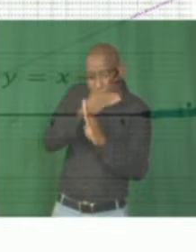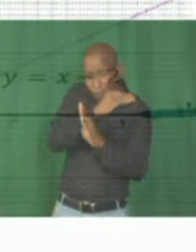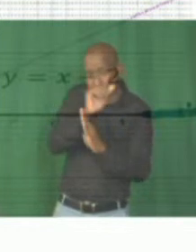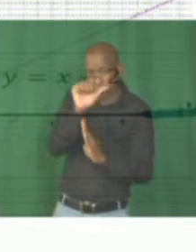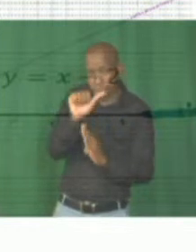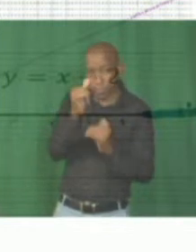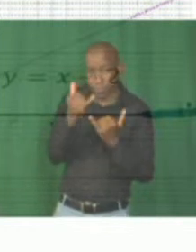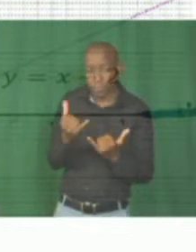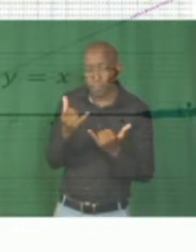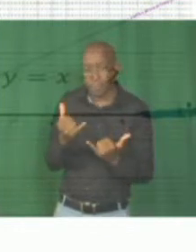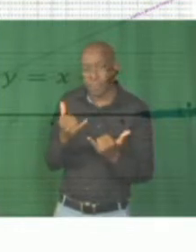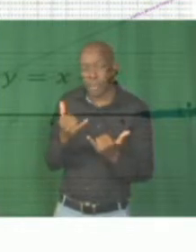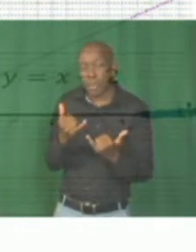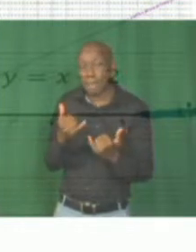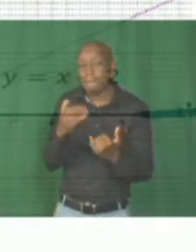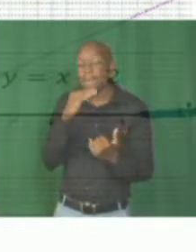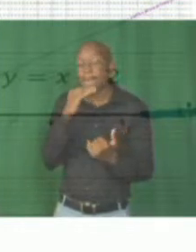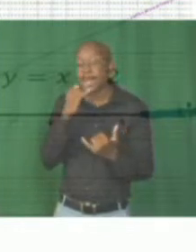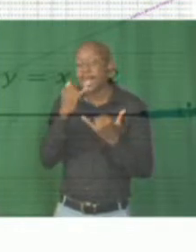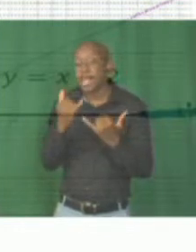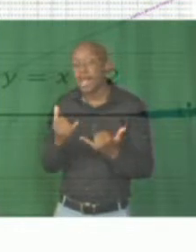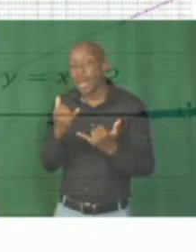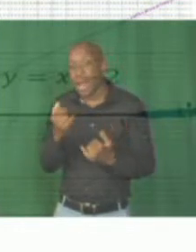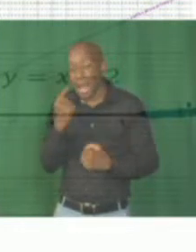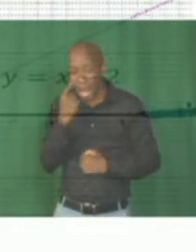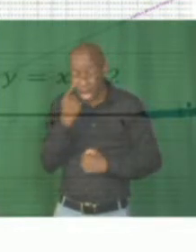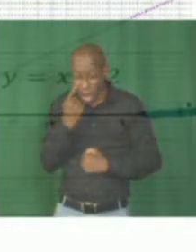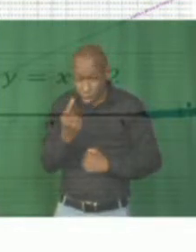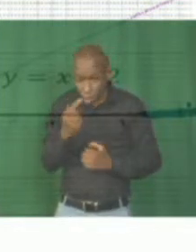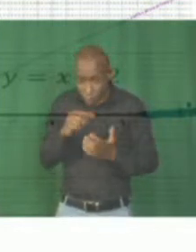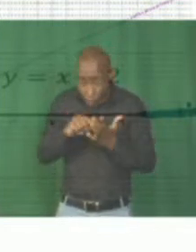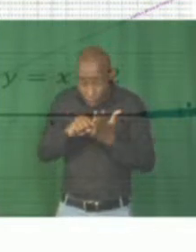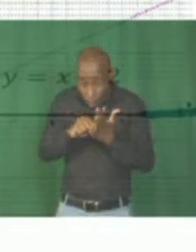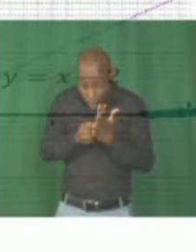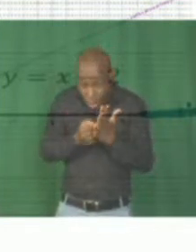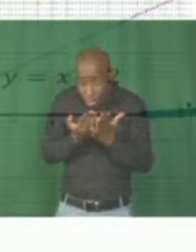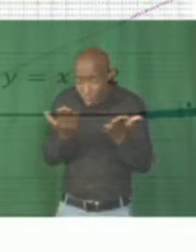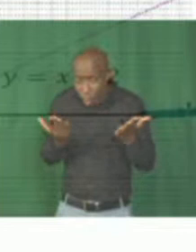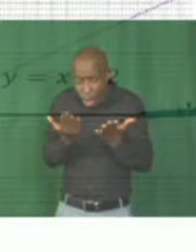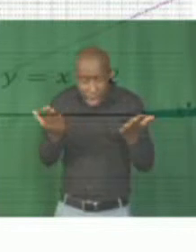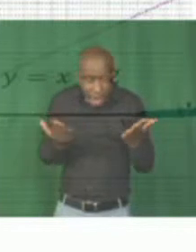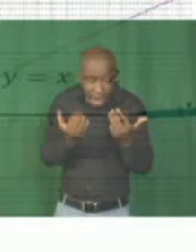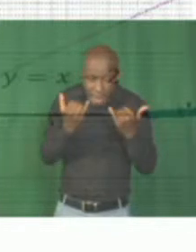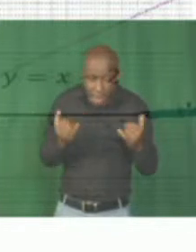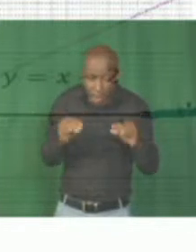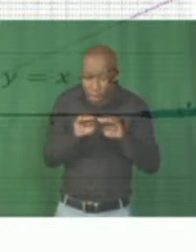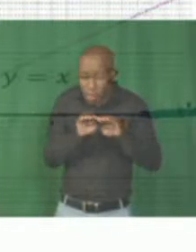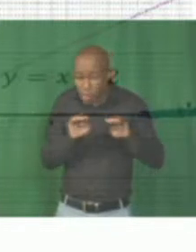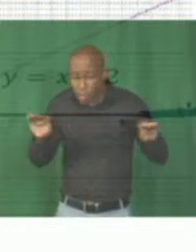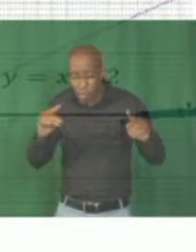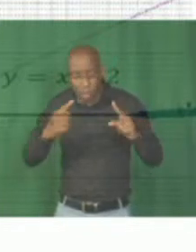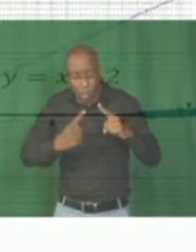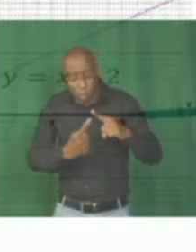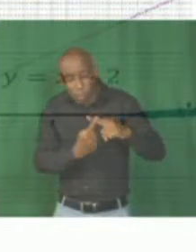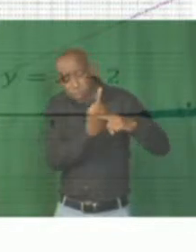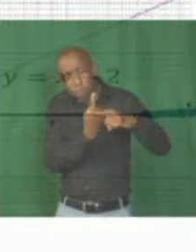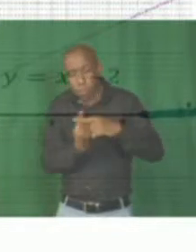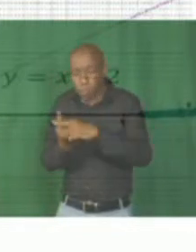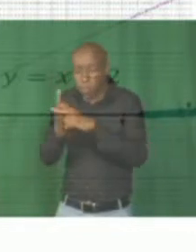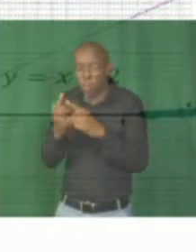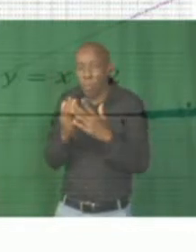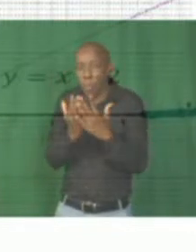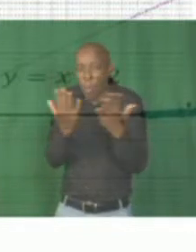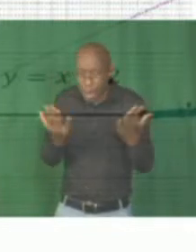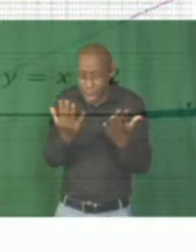now, we therefore look for the points where the two graphs are going to intersect. Now, where the two graphs are